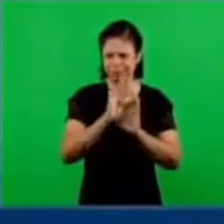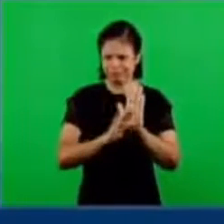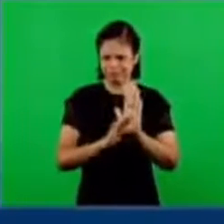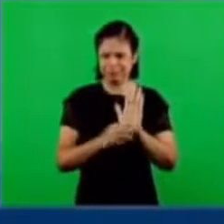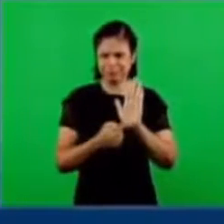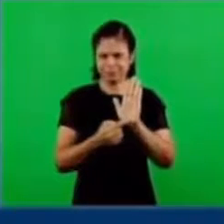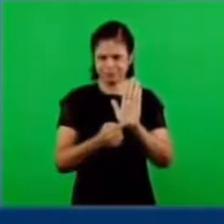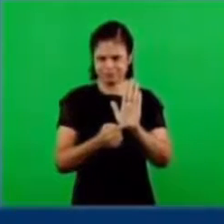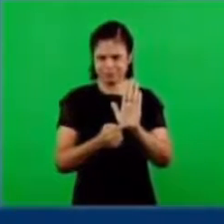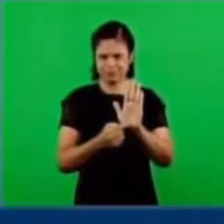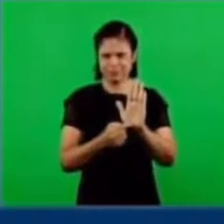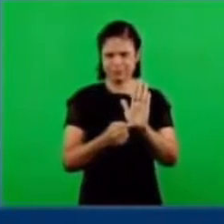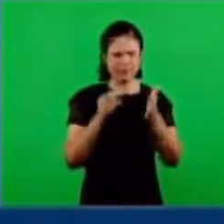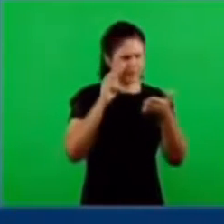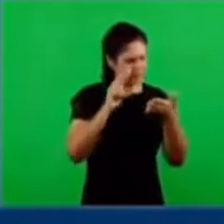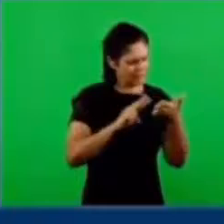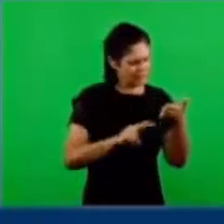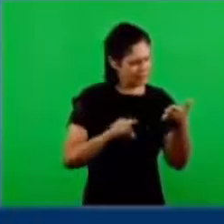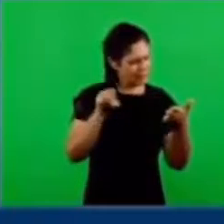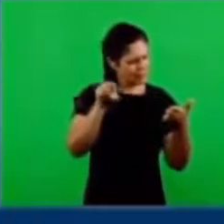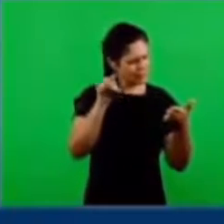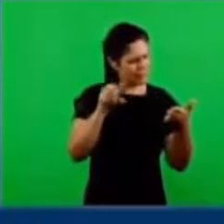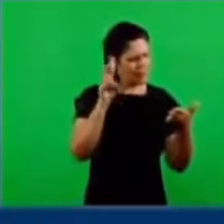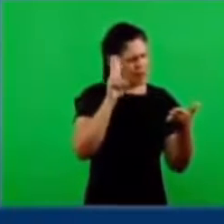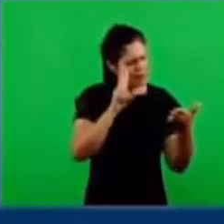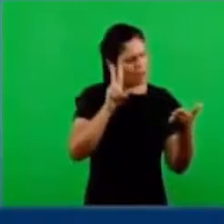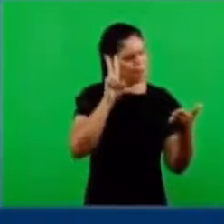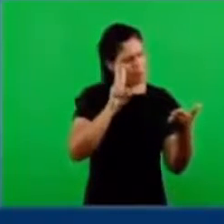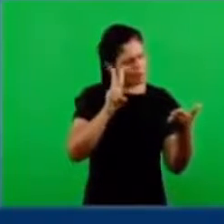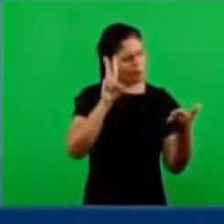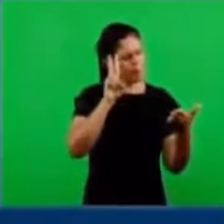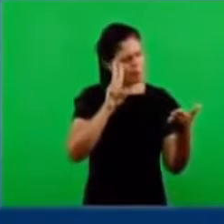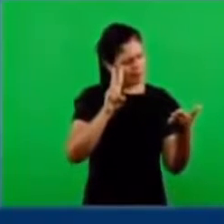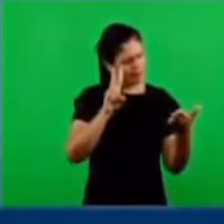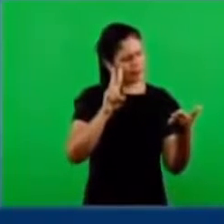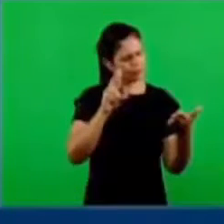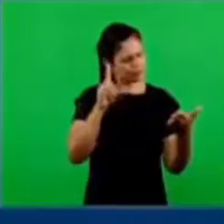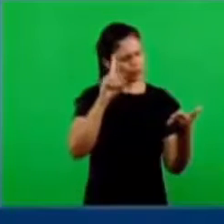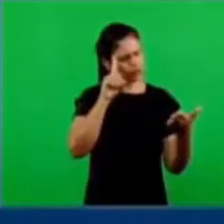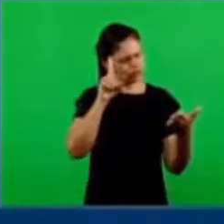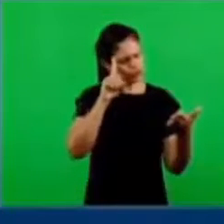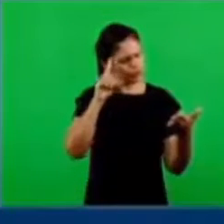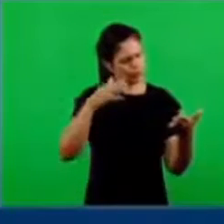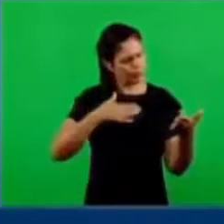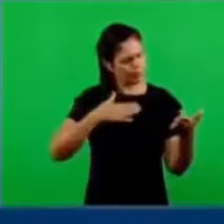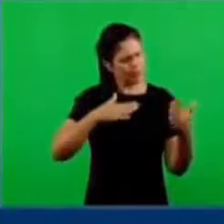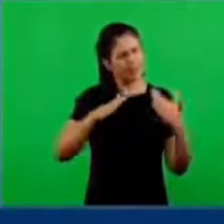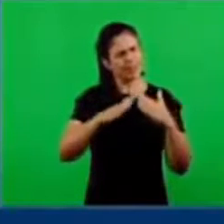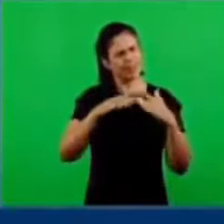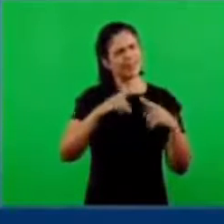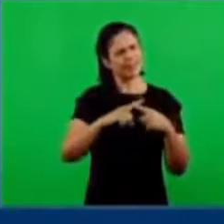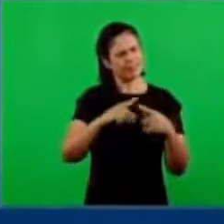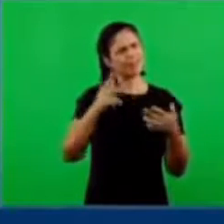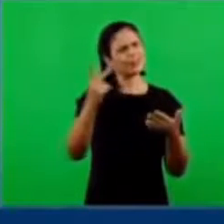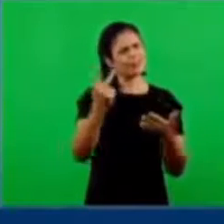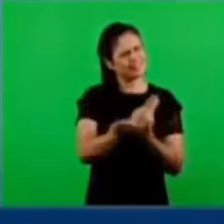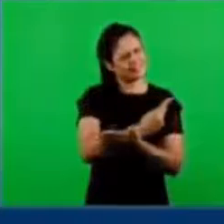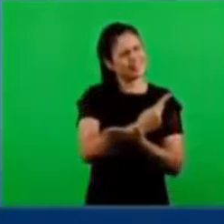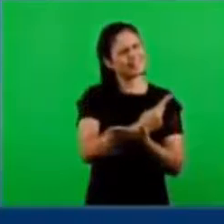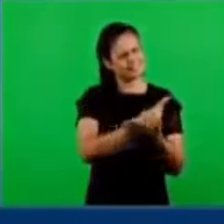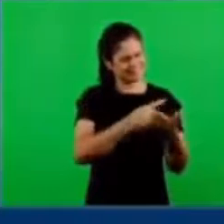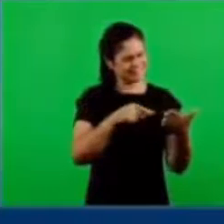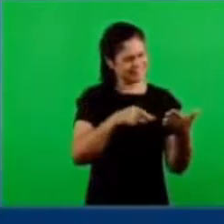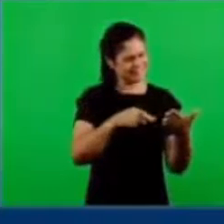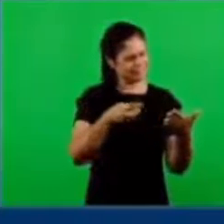this text is a text that you brethren have to remember of something that happened. It happens all the time in the church that